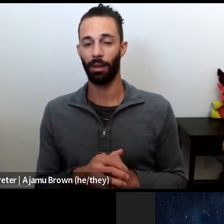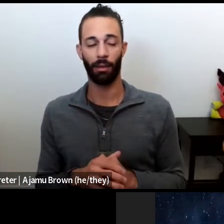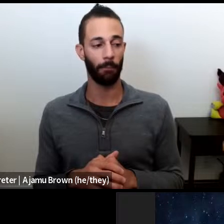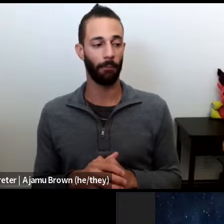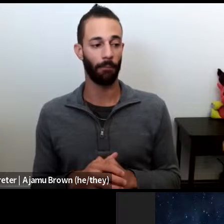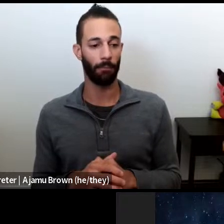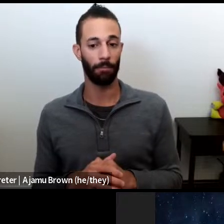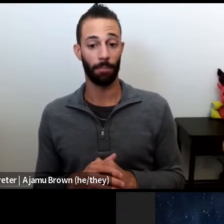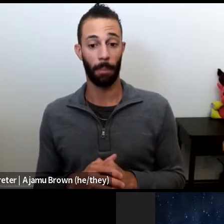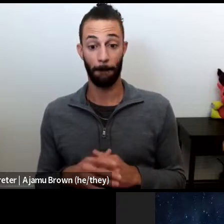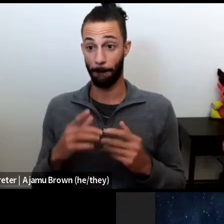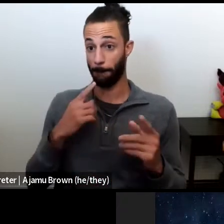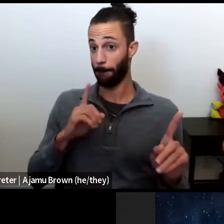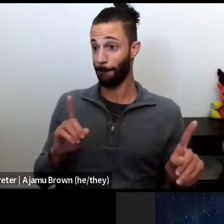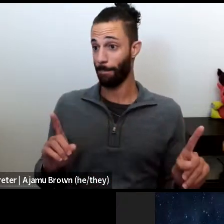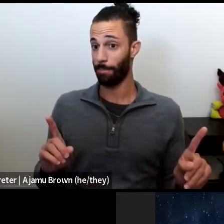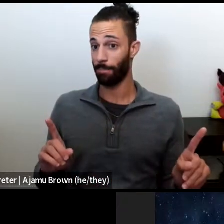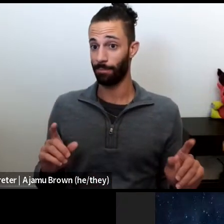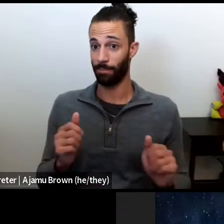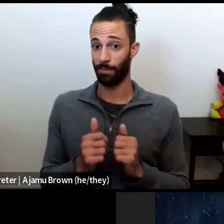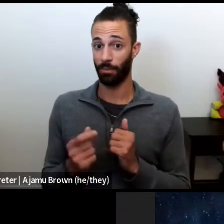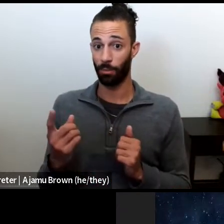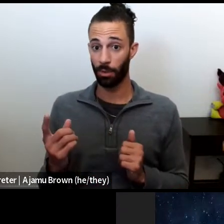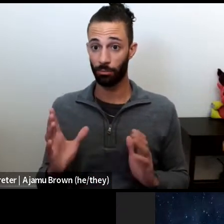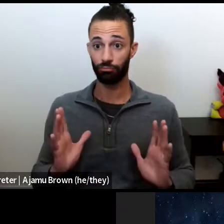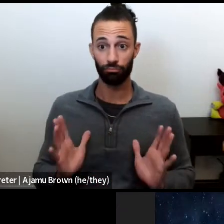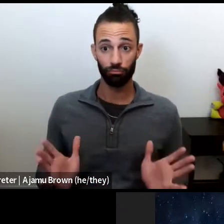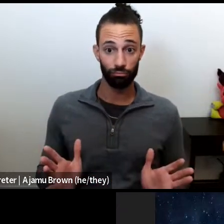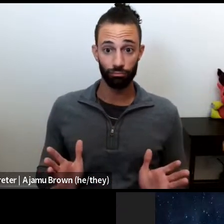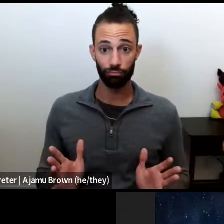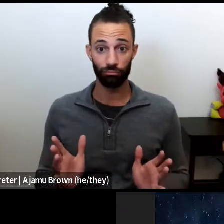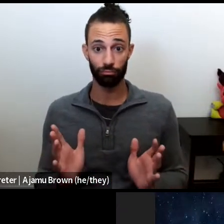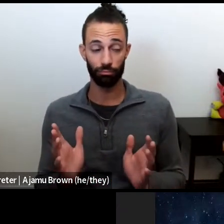Did we make it? Are we okay? Okay.